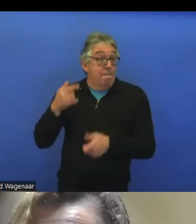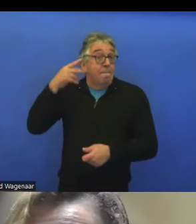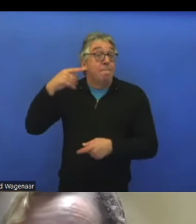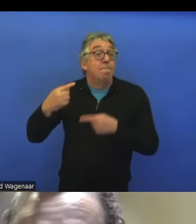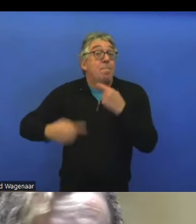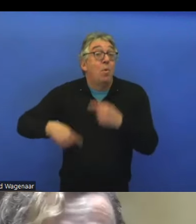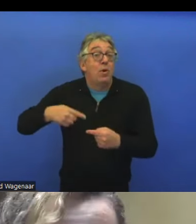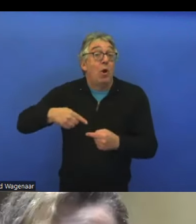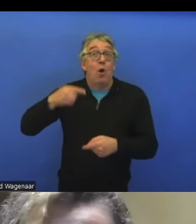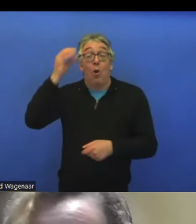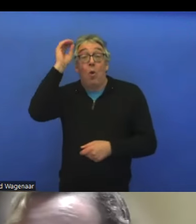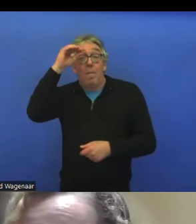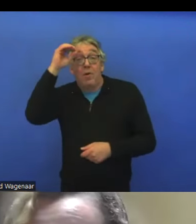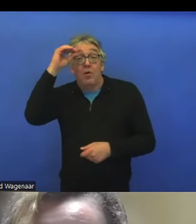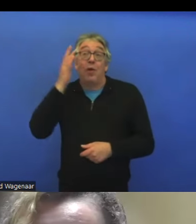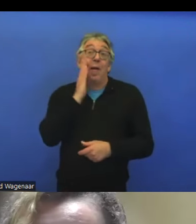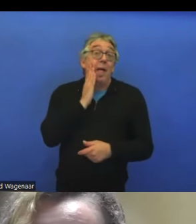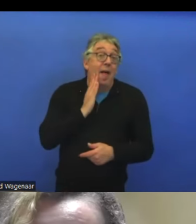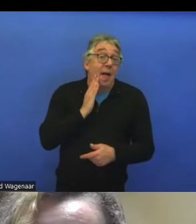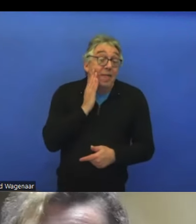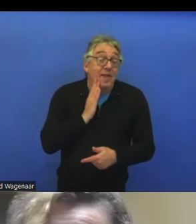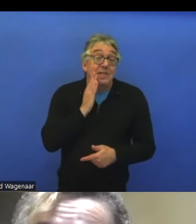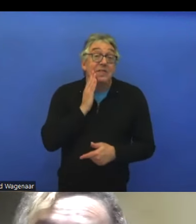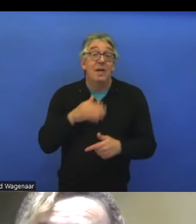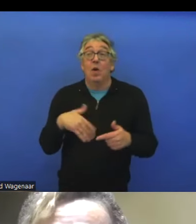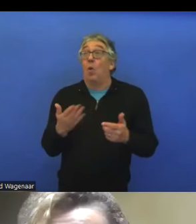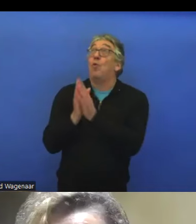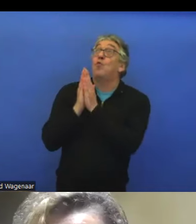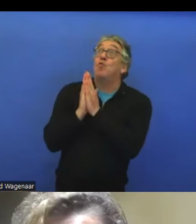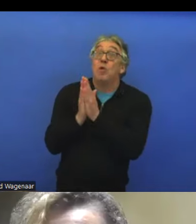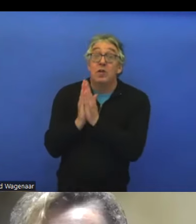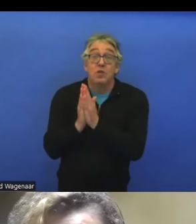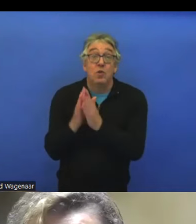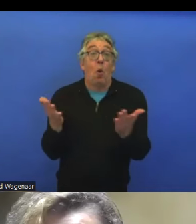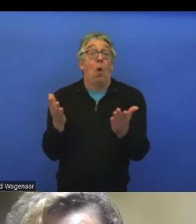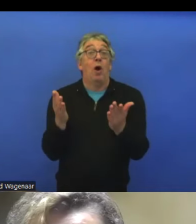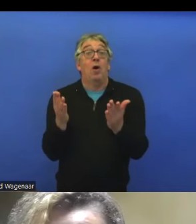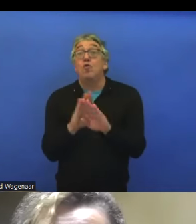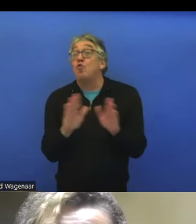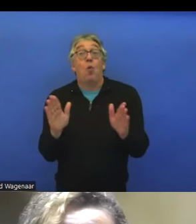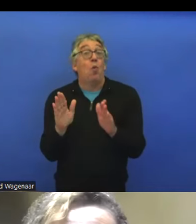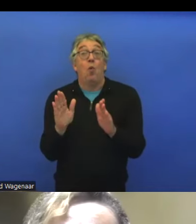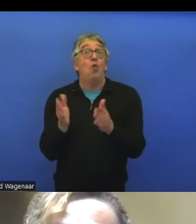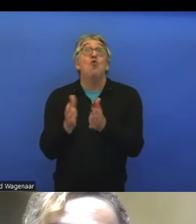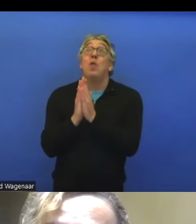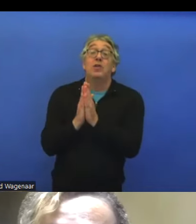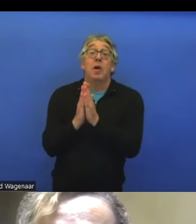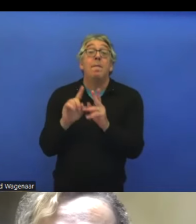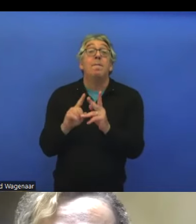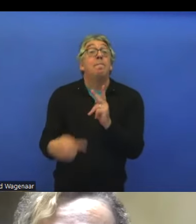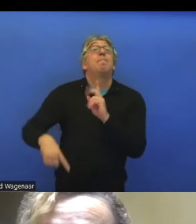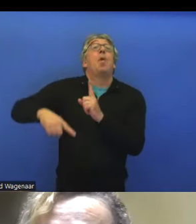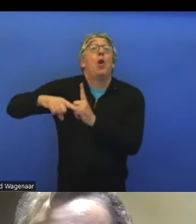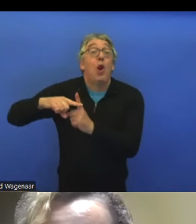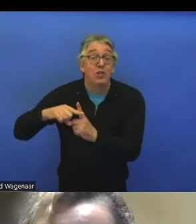opinion, religion, ethnicity, something completely different. However, they're disabled. So they have an